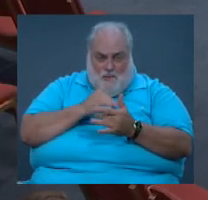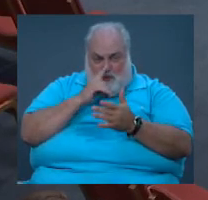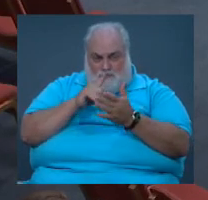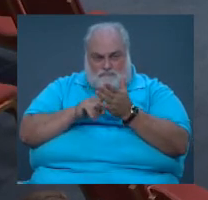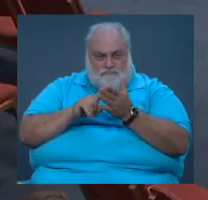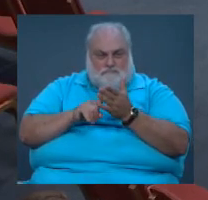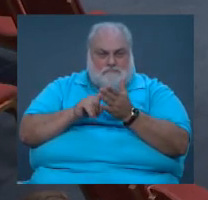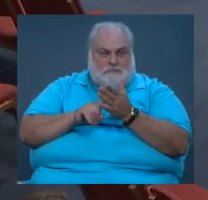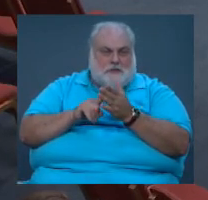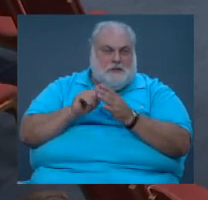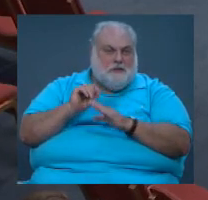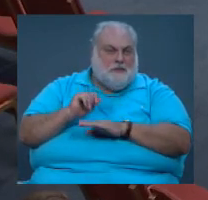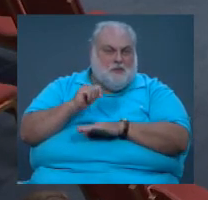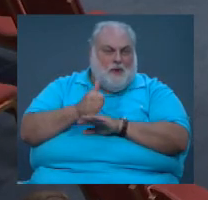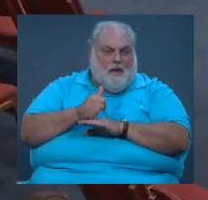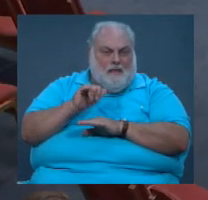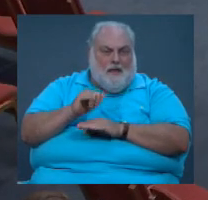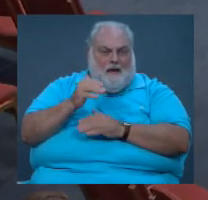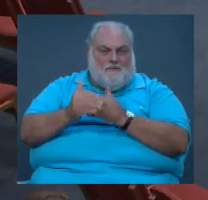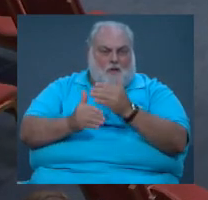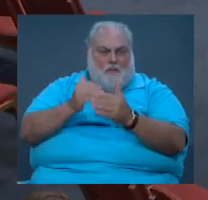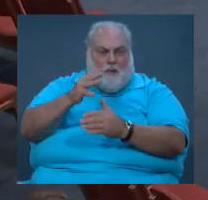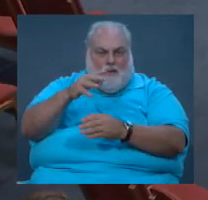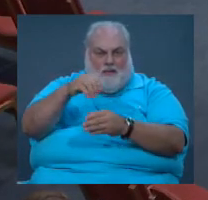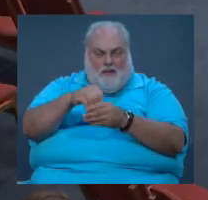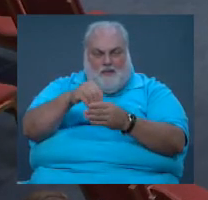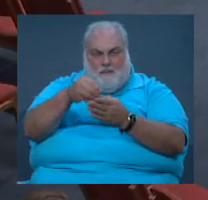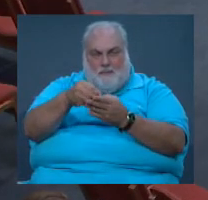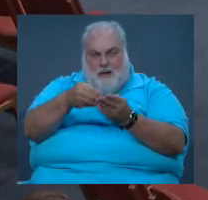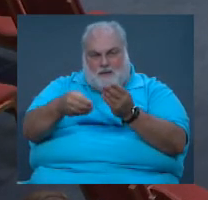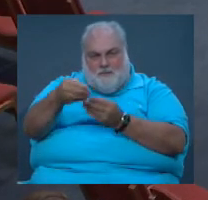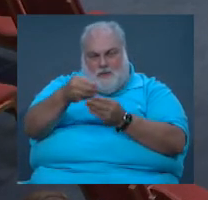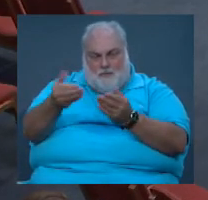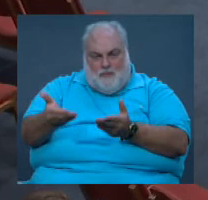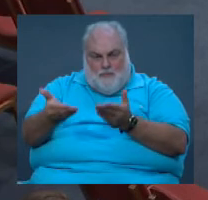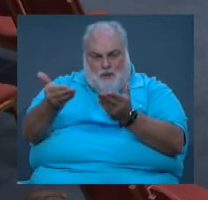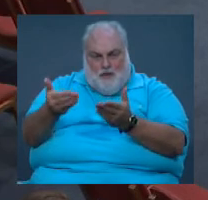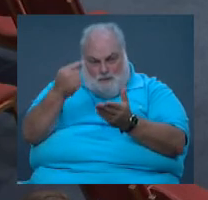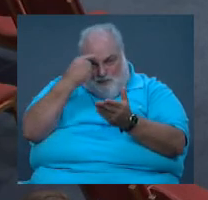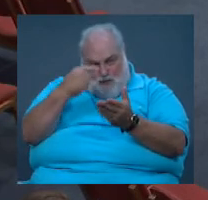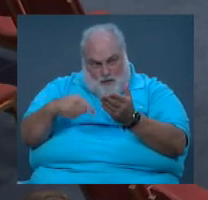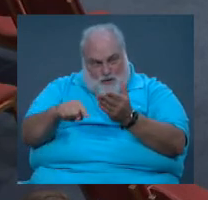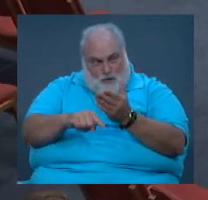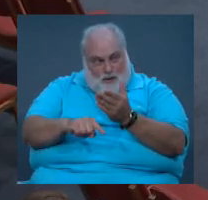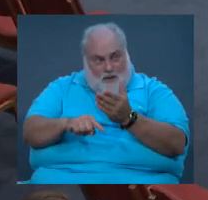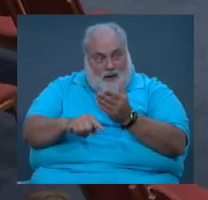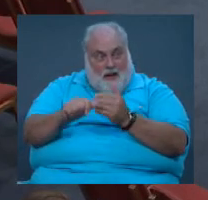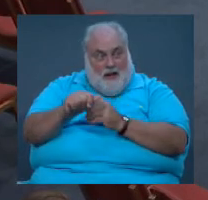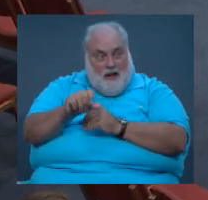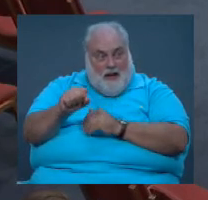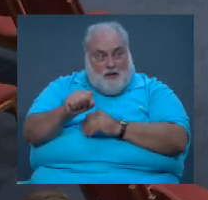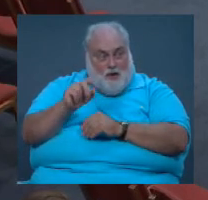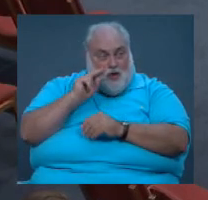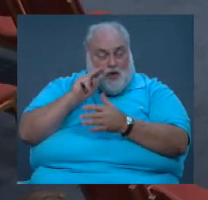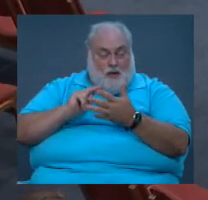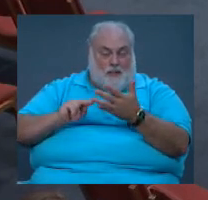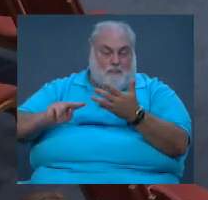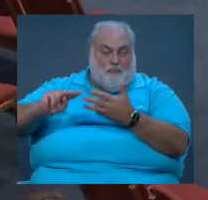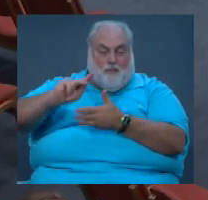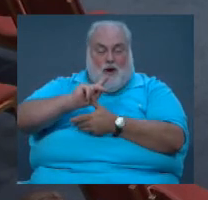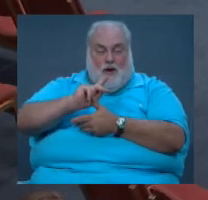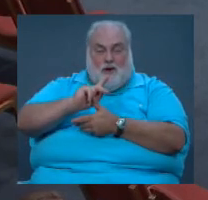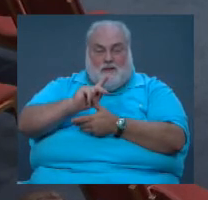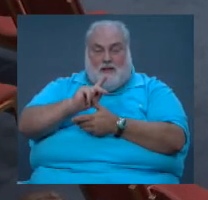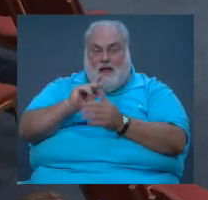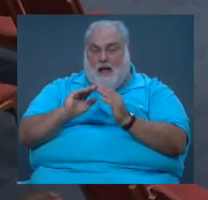try to create that format within the budget that's proposed to you all. And again, as you look at those priorities, housing is a part